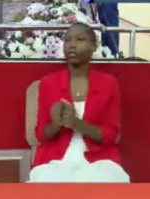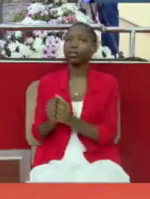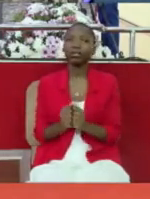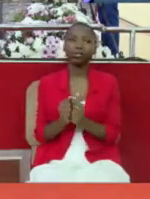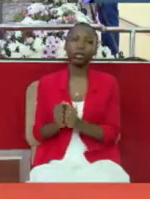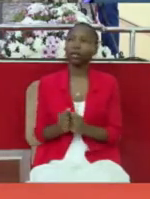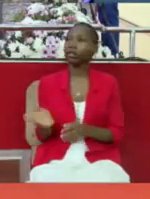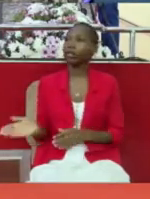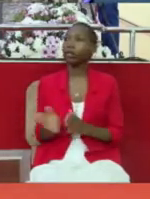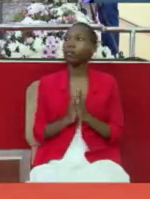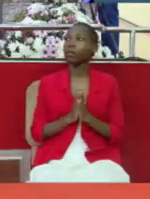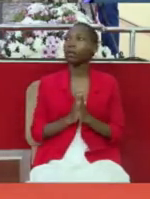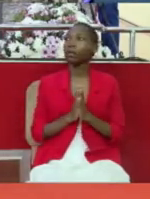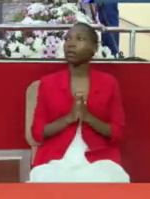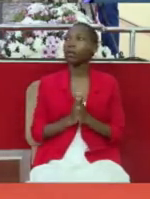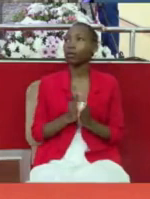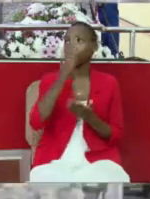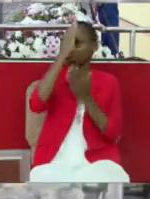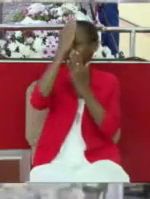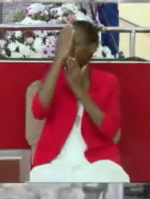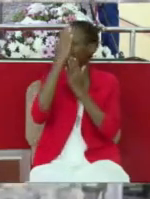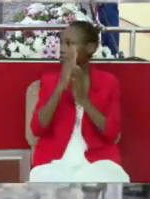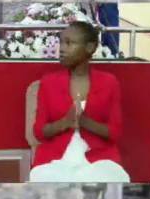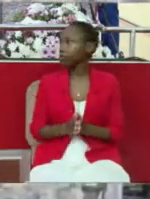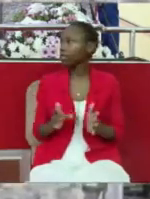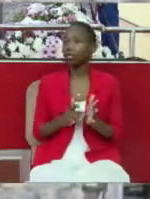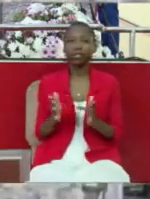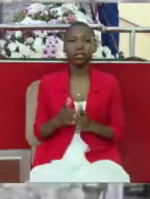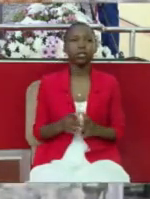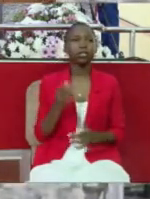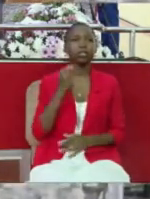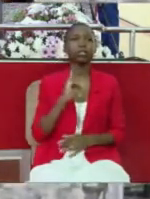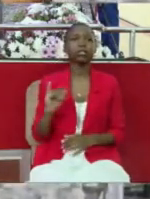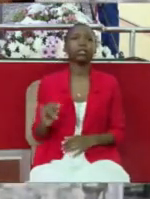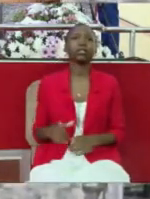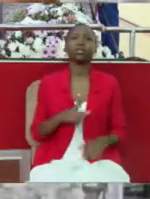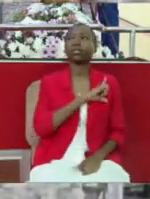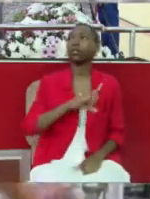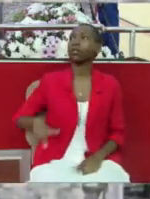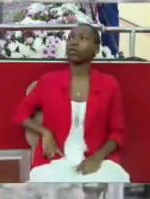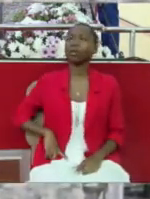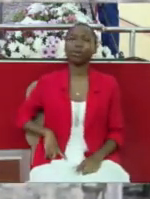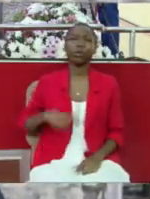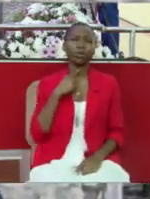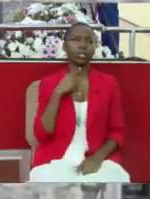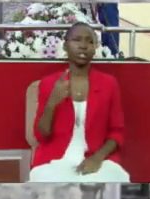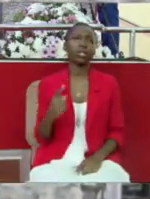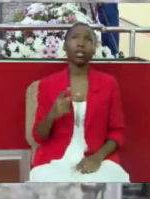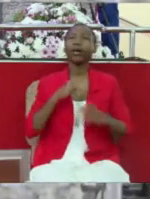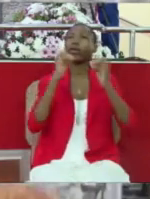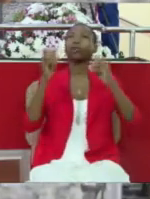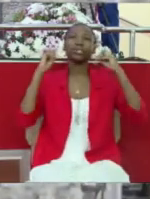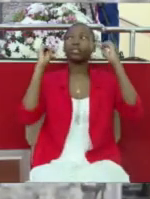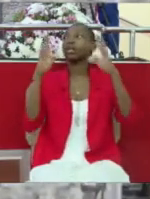Jesus. Katika jina la Yesu. Yes. Yes. Jesus is Lord. Bwana Yesu ni Bwana. We want to declare Hosanna in the highest. Tutatangaza Hosanna